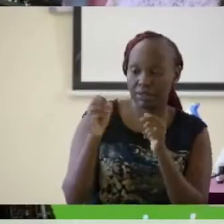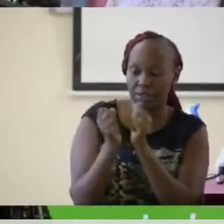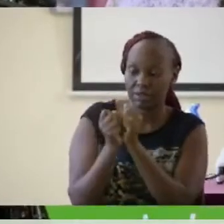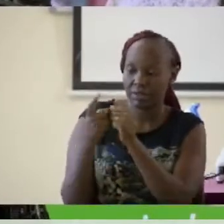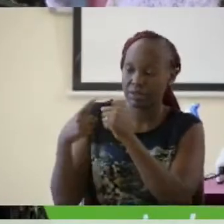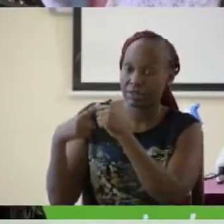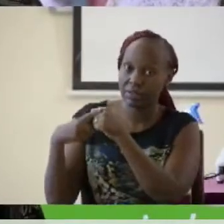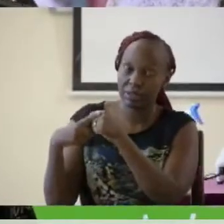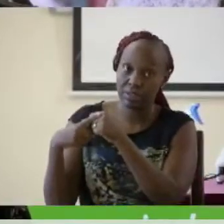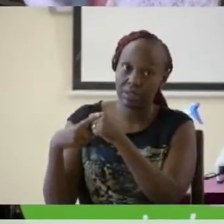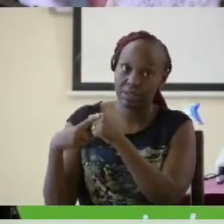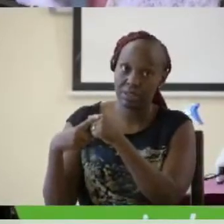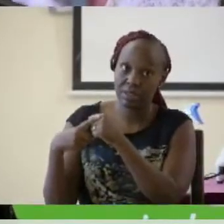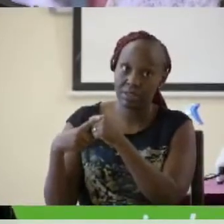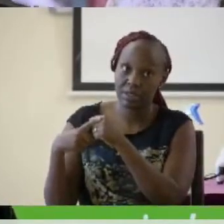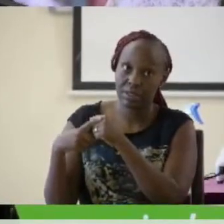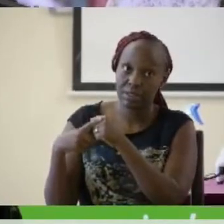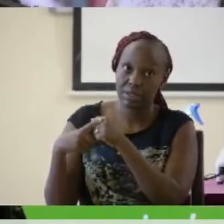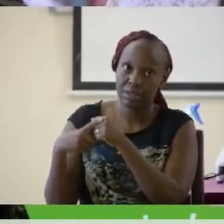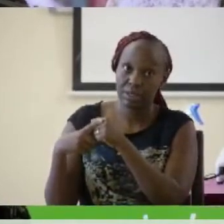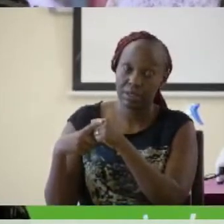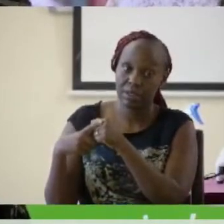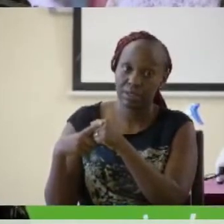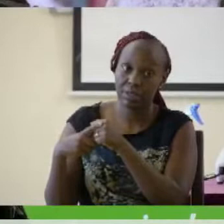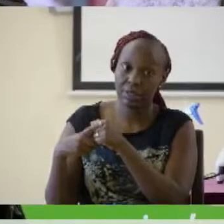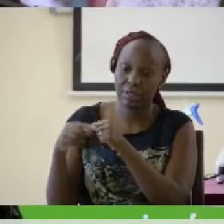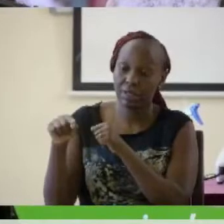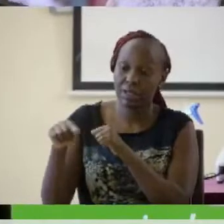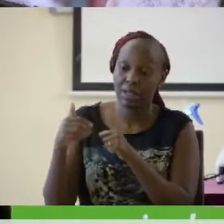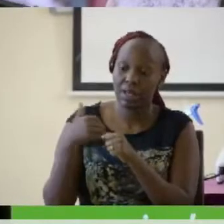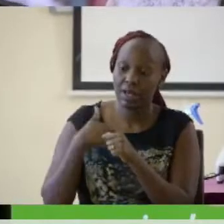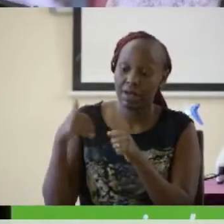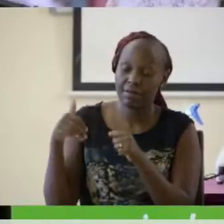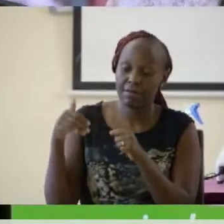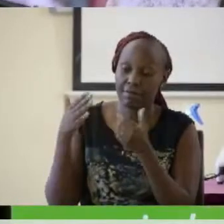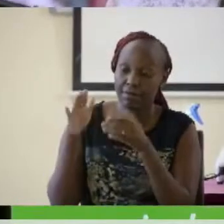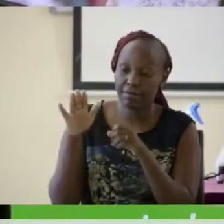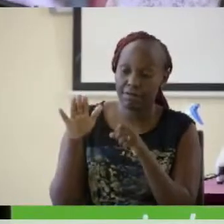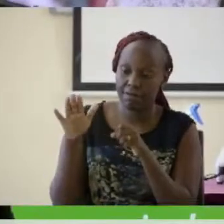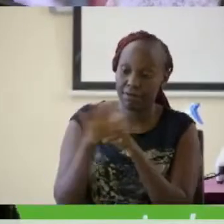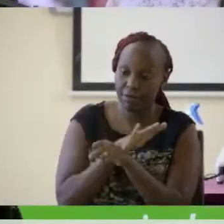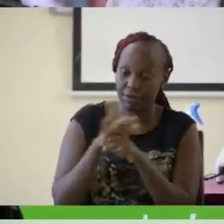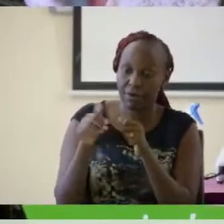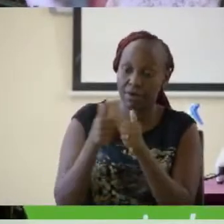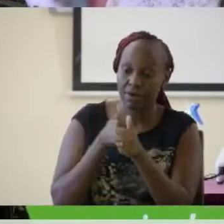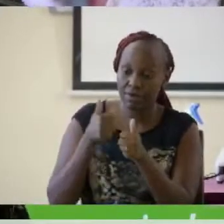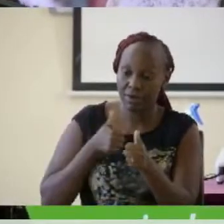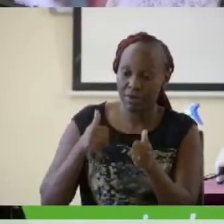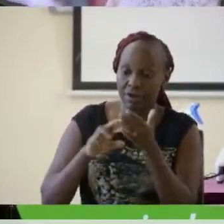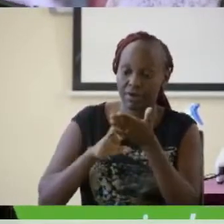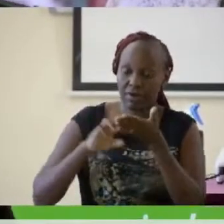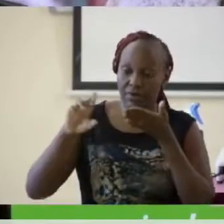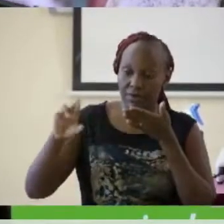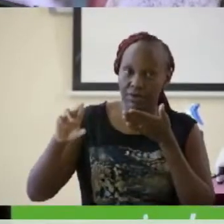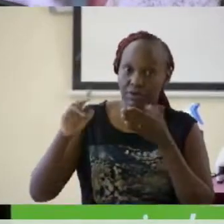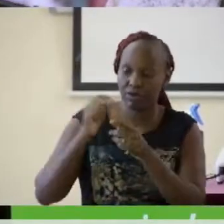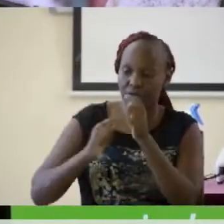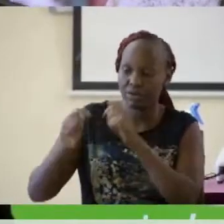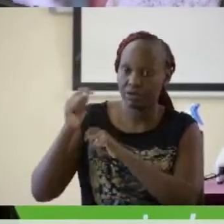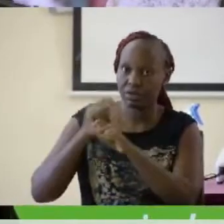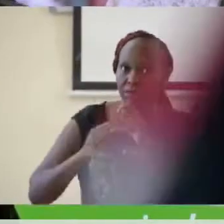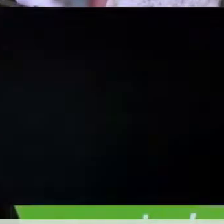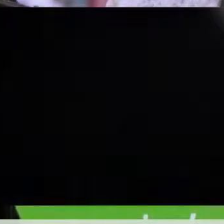force after the Constitution was put in place, has completely avoided reference to traditional dispute